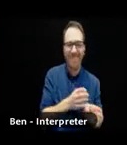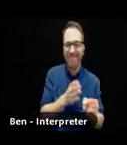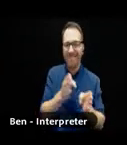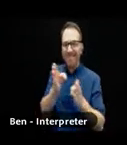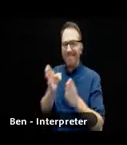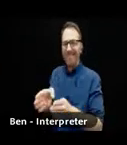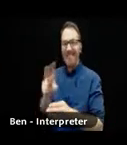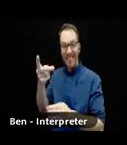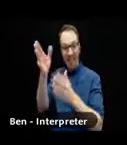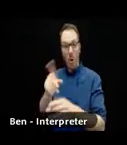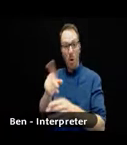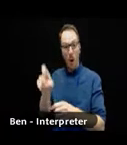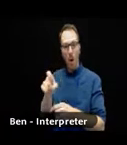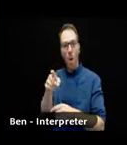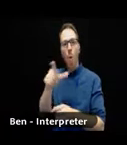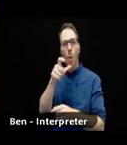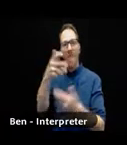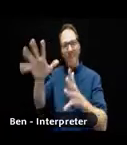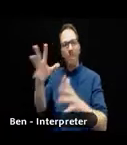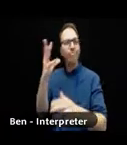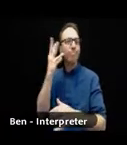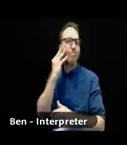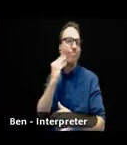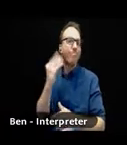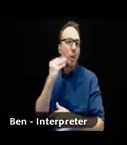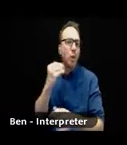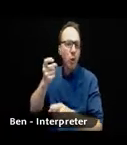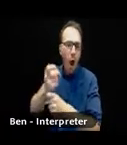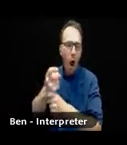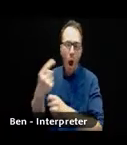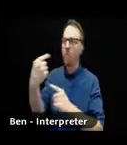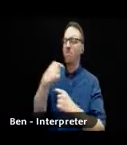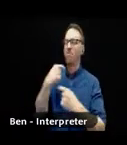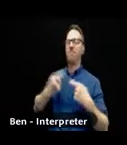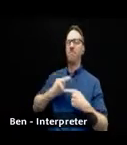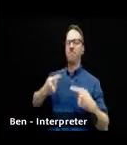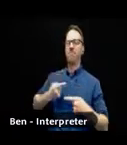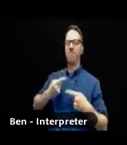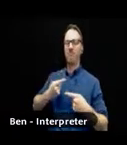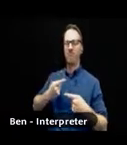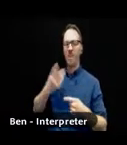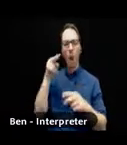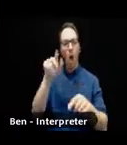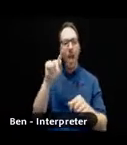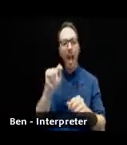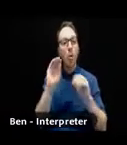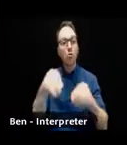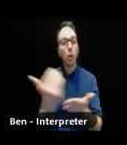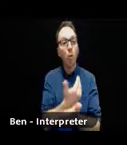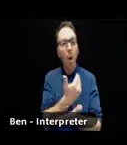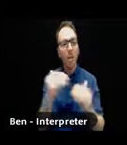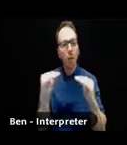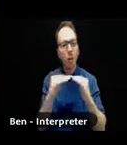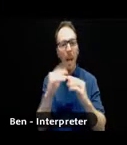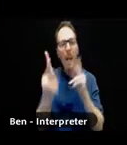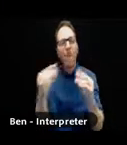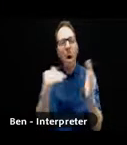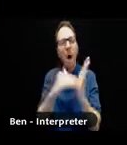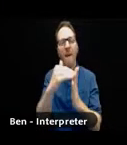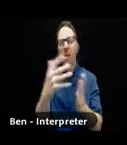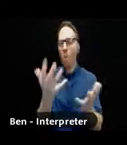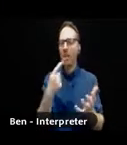centralize those who've been harmed. And I think what's really important in looking at the restorative justice questions, people often say they want to